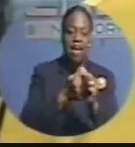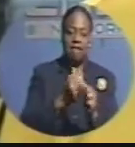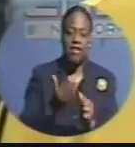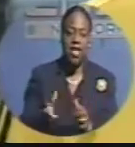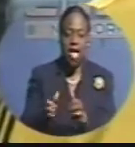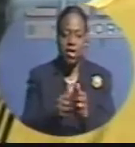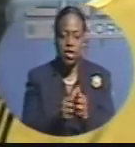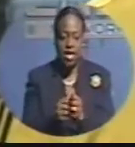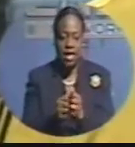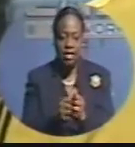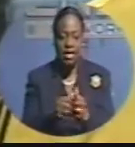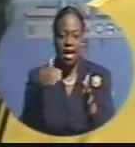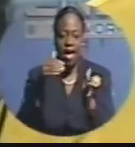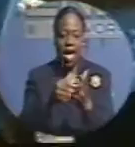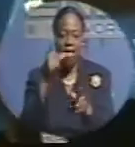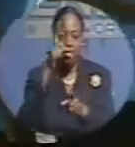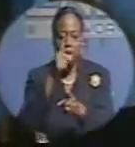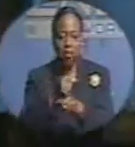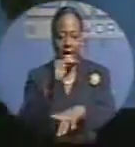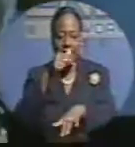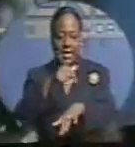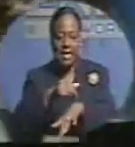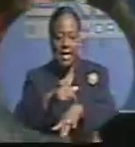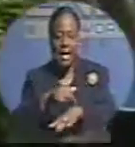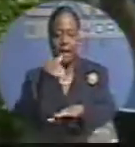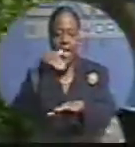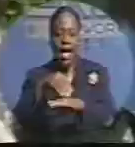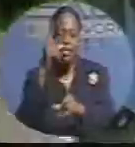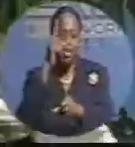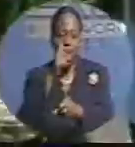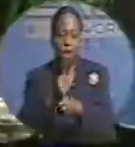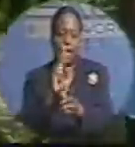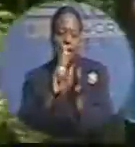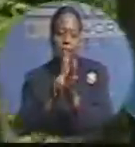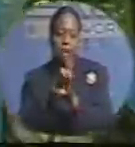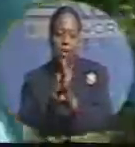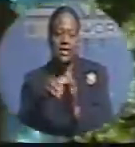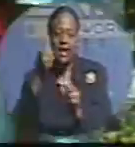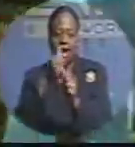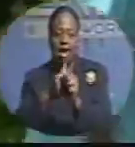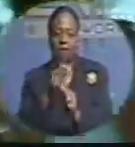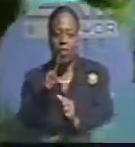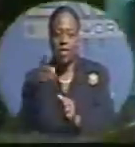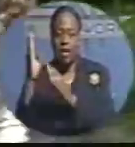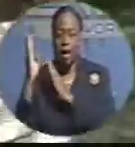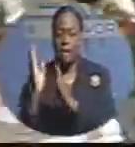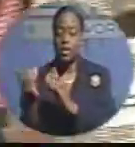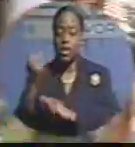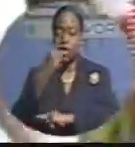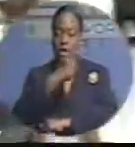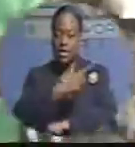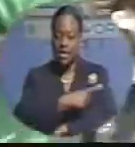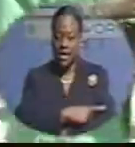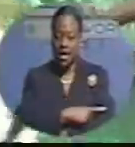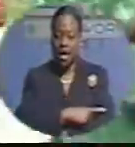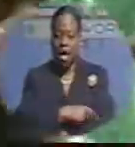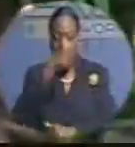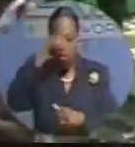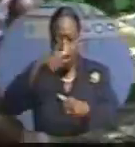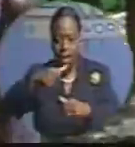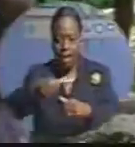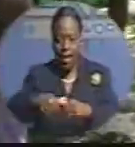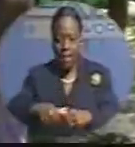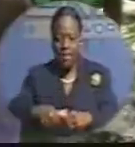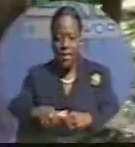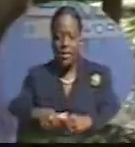together at the right time, at the right moment. And everyone in the Bahamas today, Chris, today,